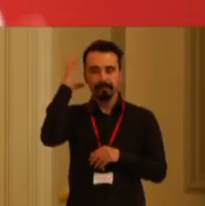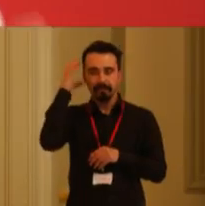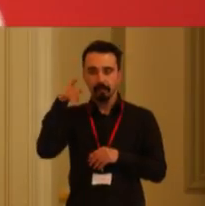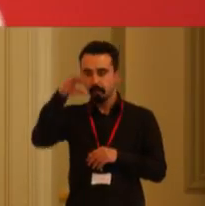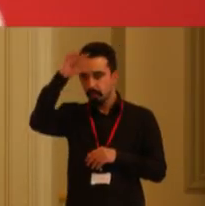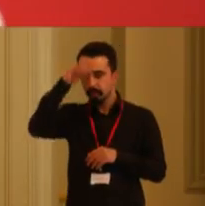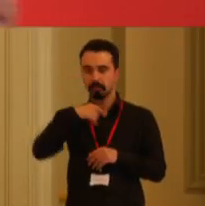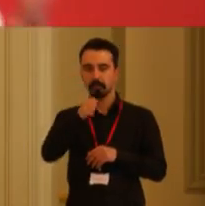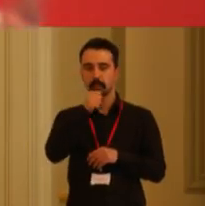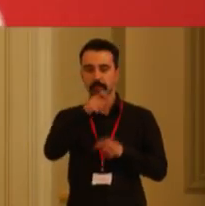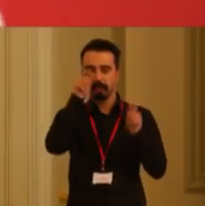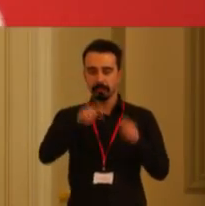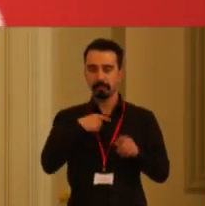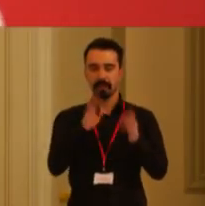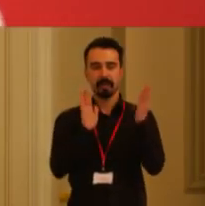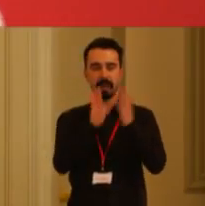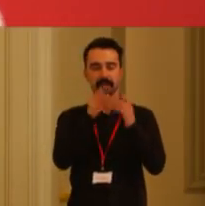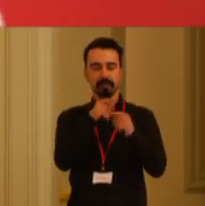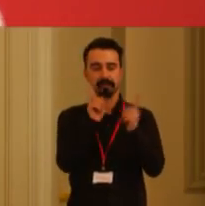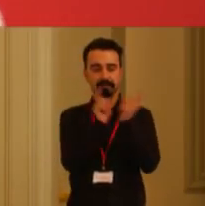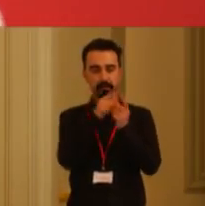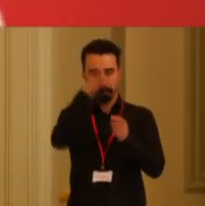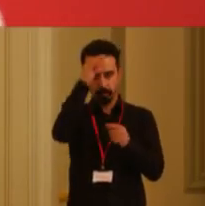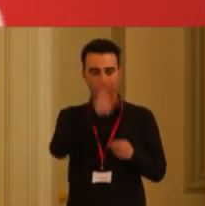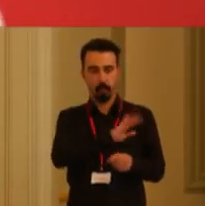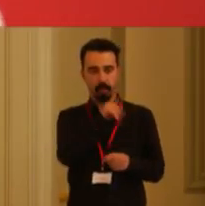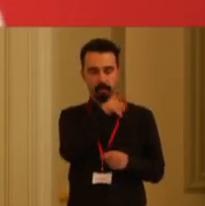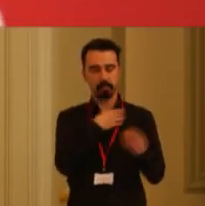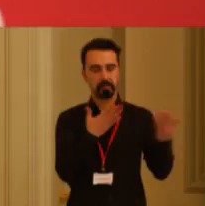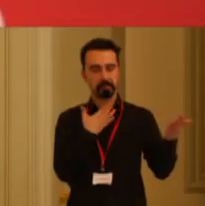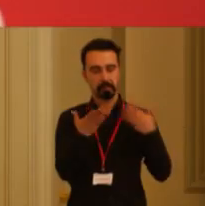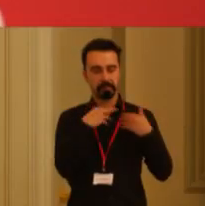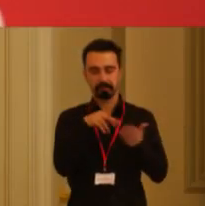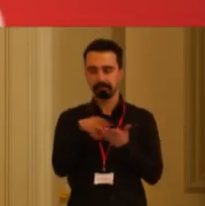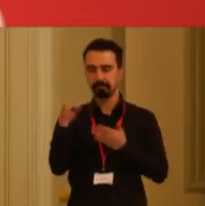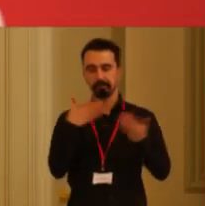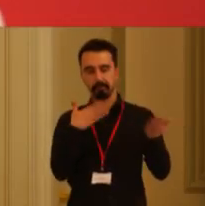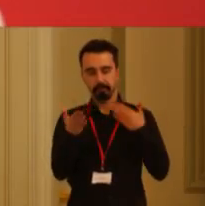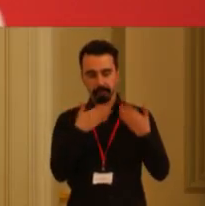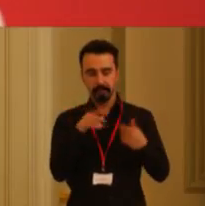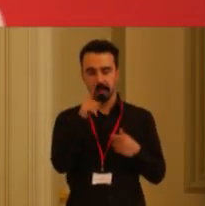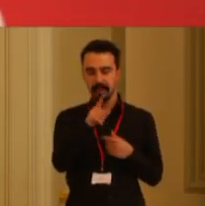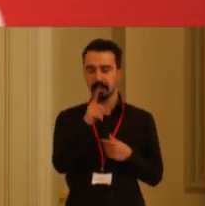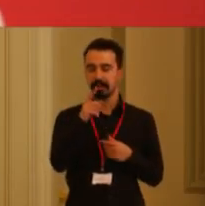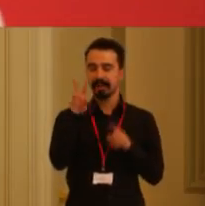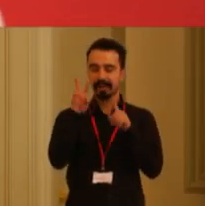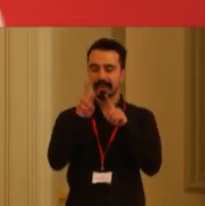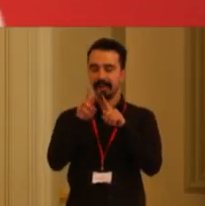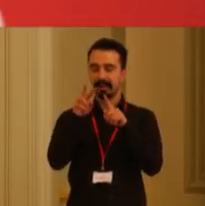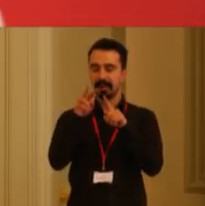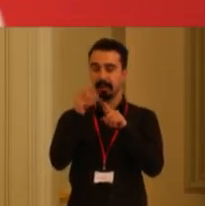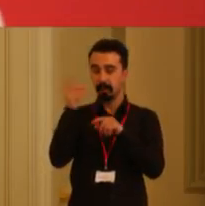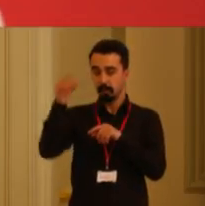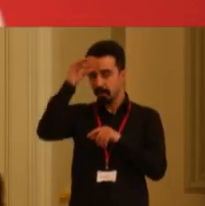in a report. I had attended a conference at the Foundation University, and someone greeted me at the door to take me to